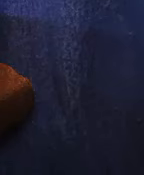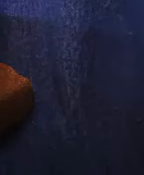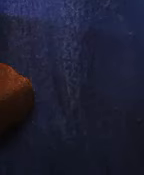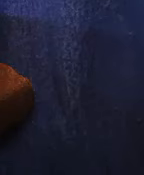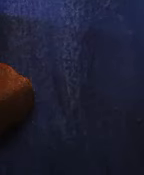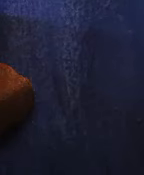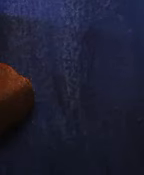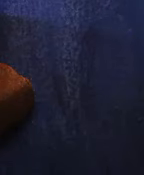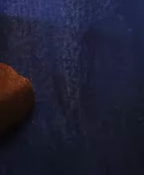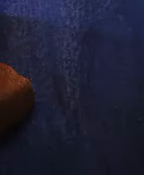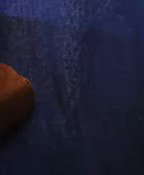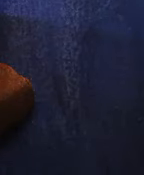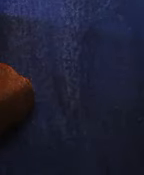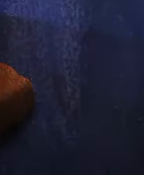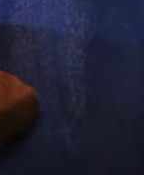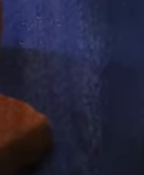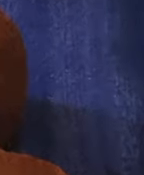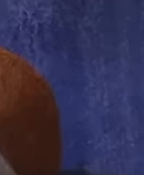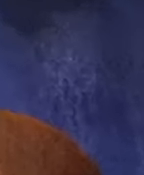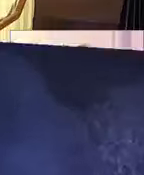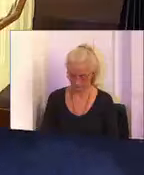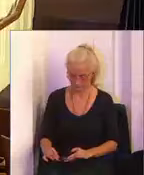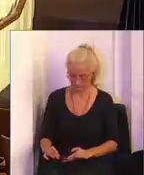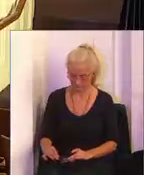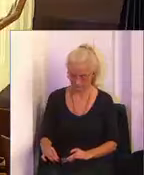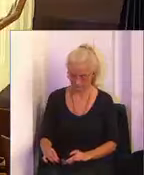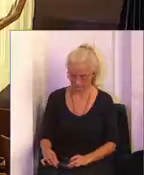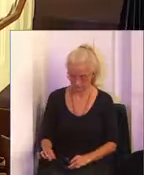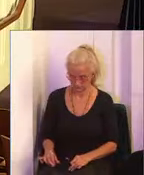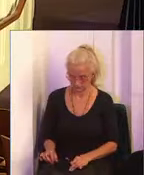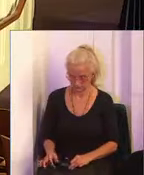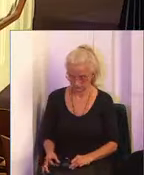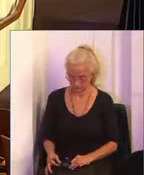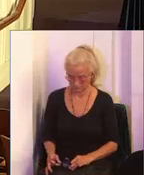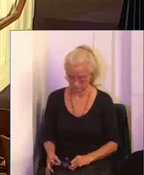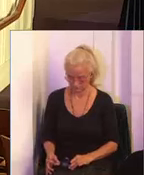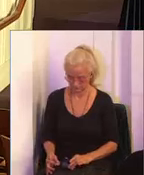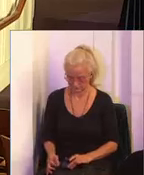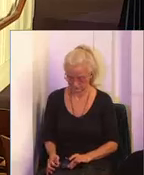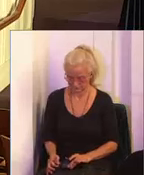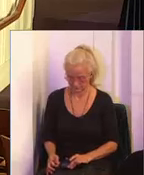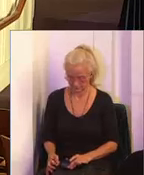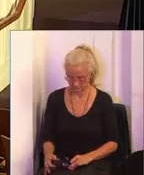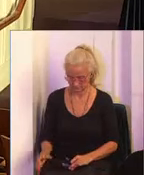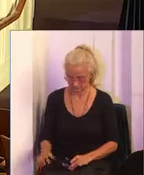Amen.